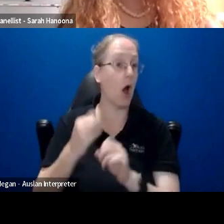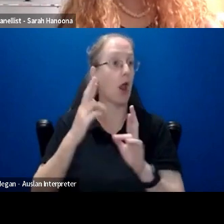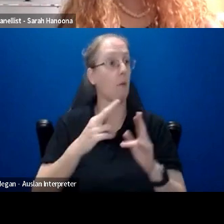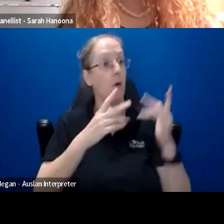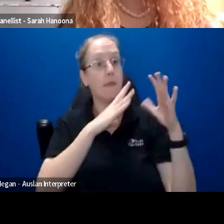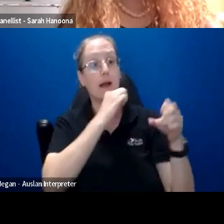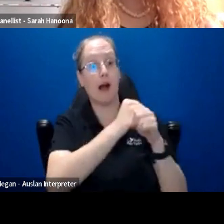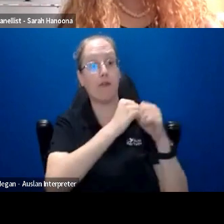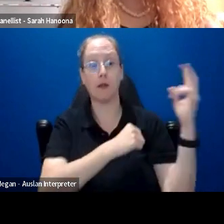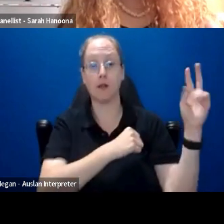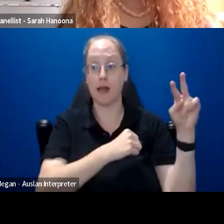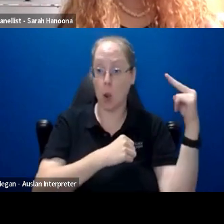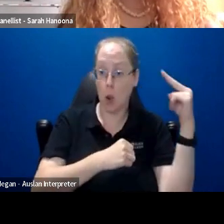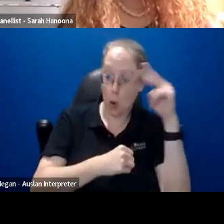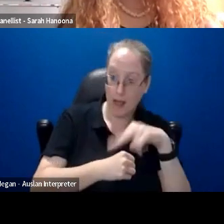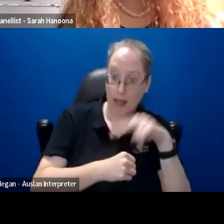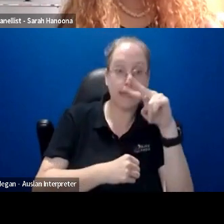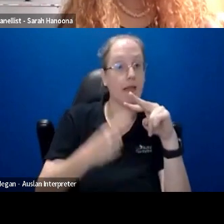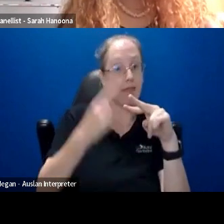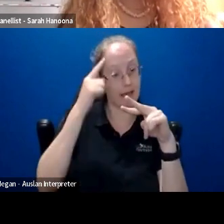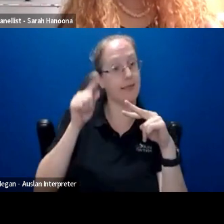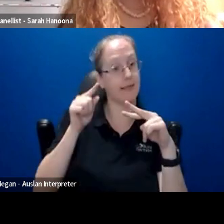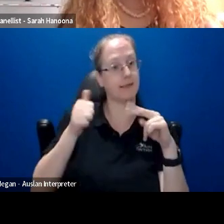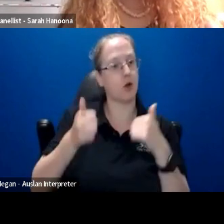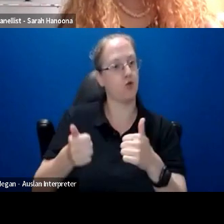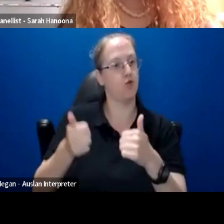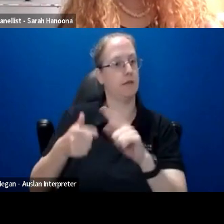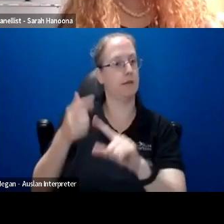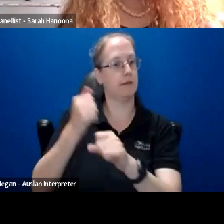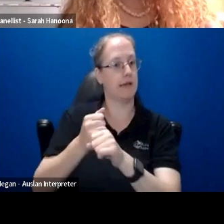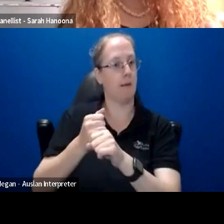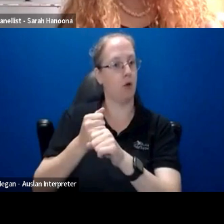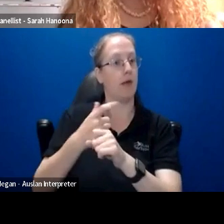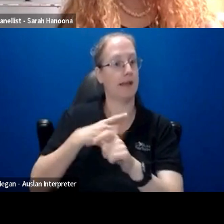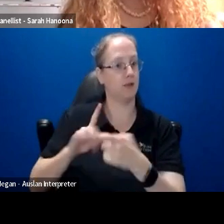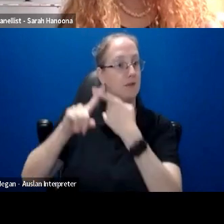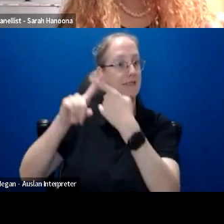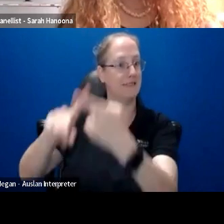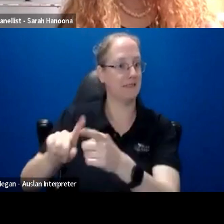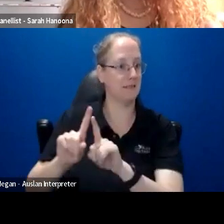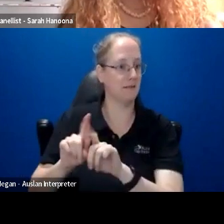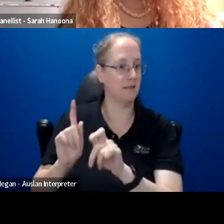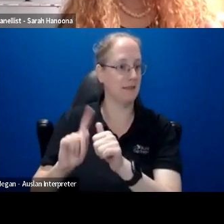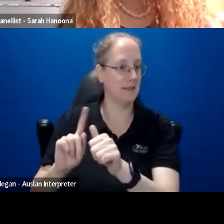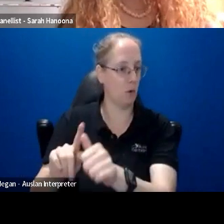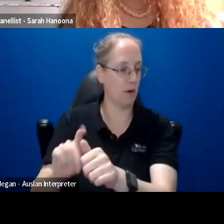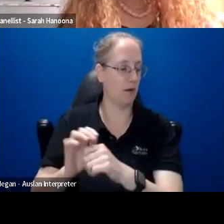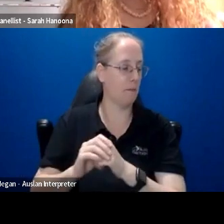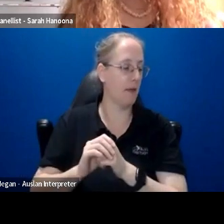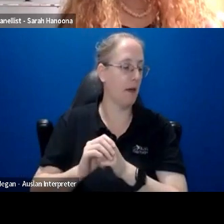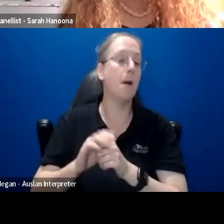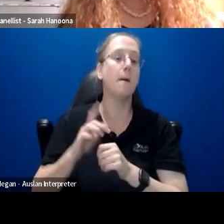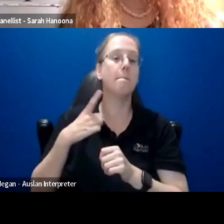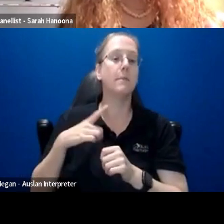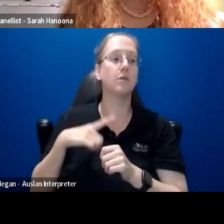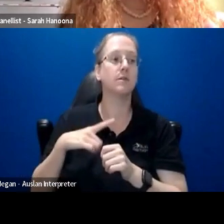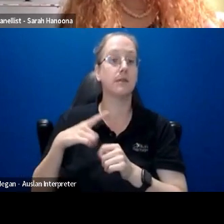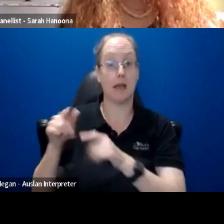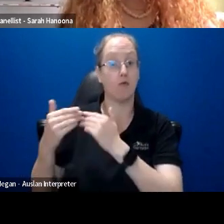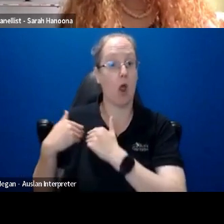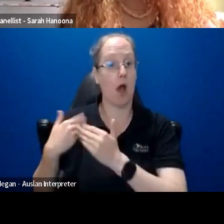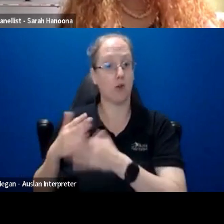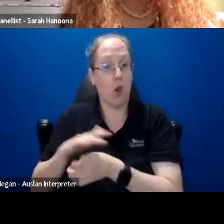exemplar model of delivery that we need to stay, because it relies on local expertise and that